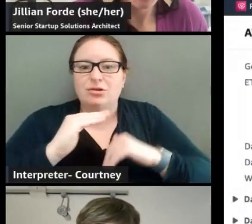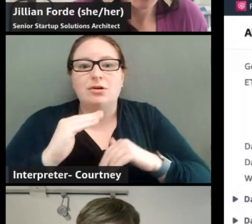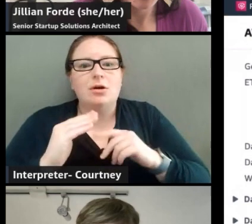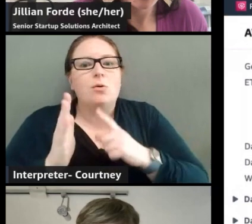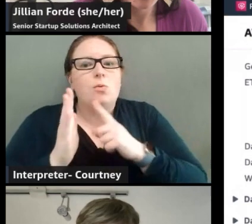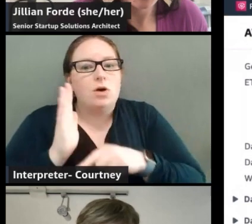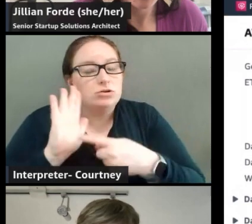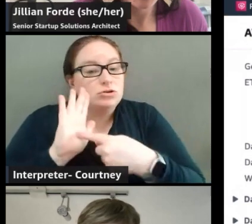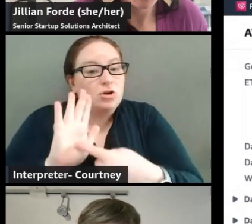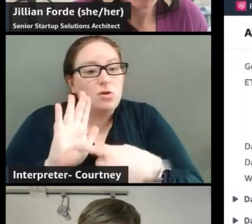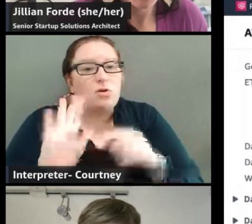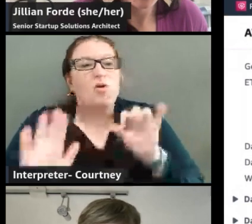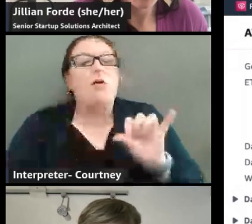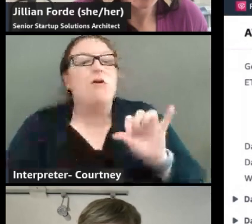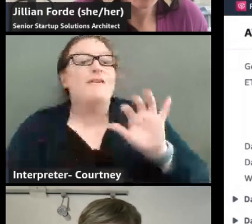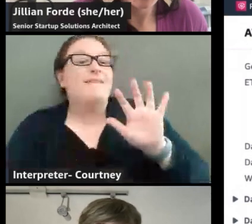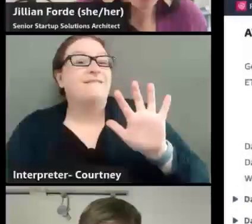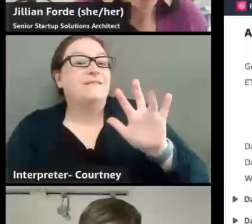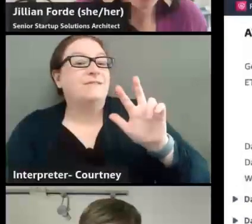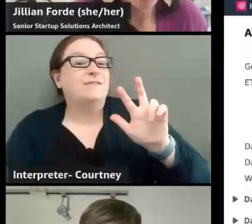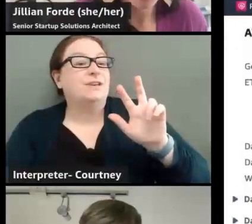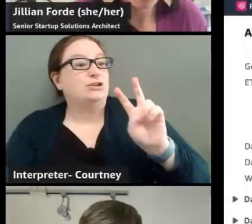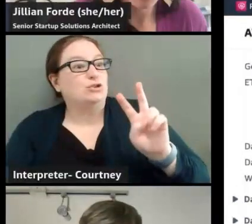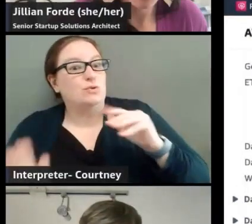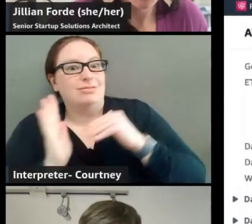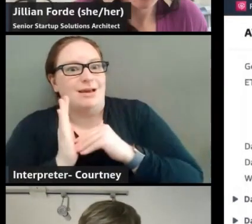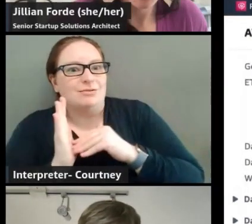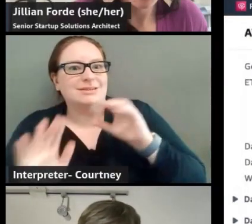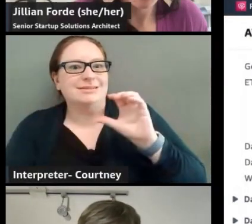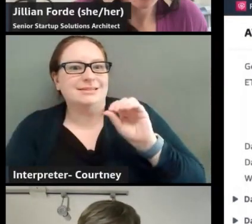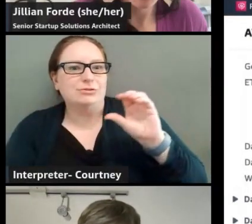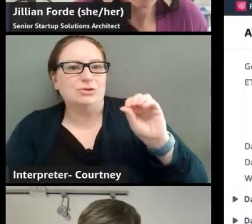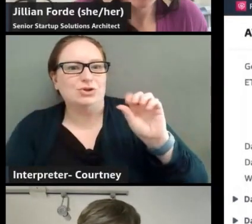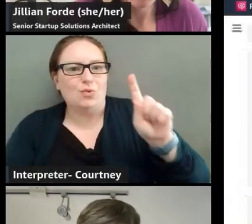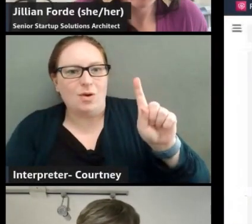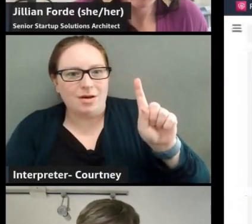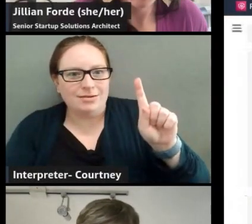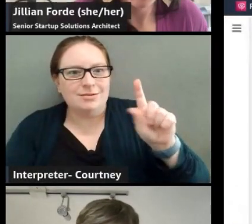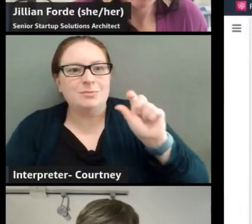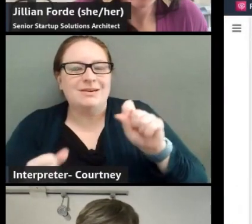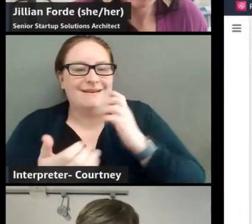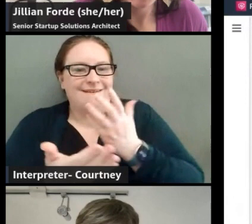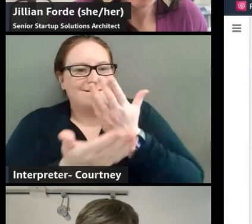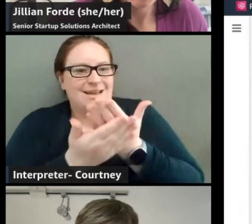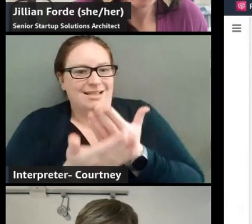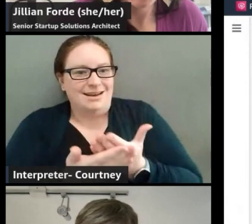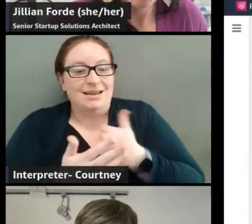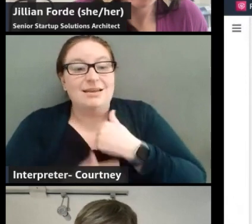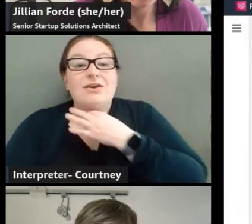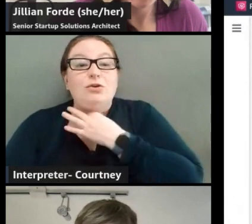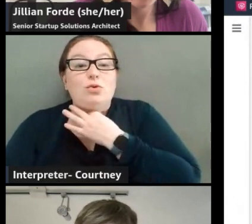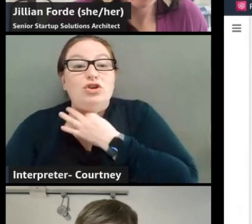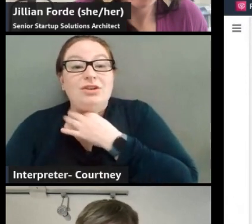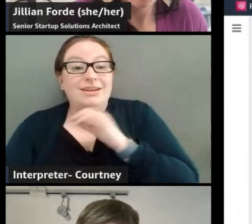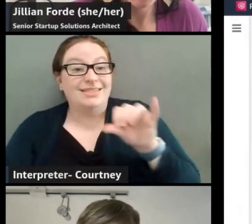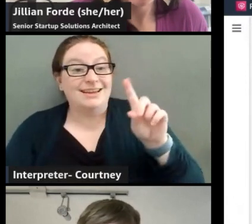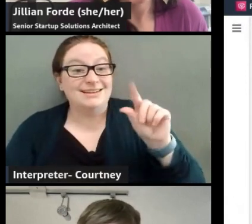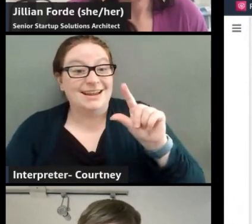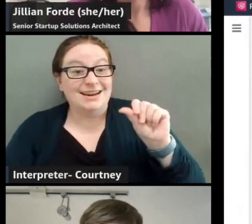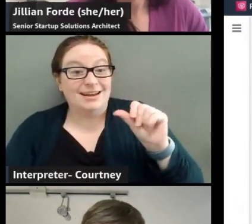Oh, 52,001. That wasn't one. And we can validate this. So like if I query this data right now, you can see